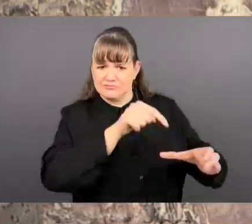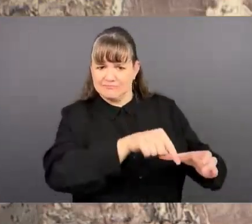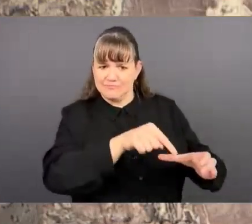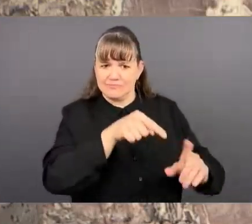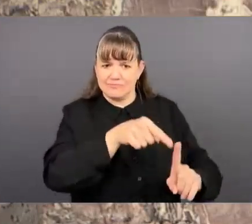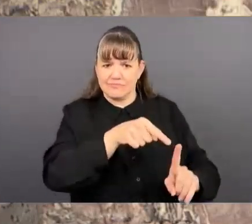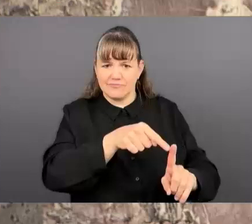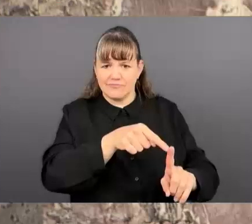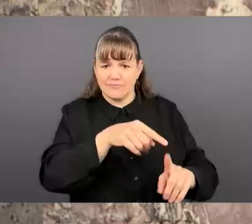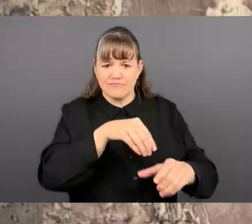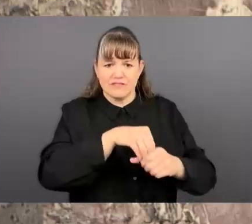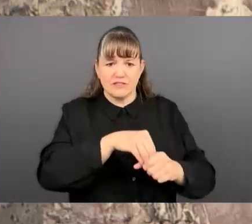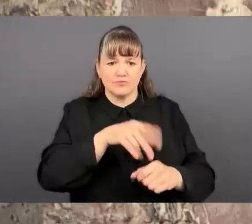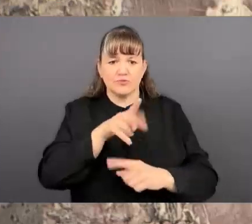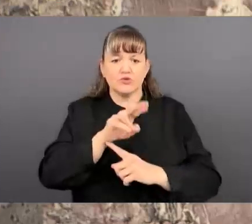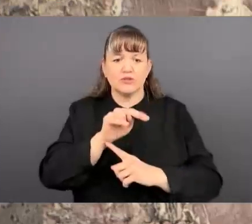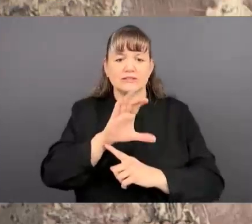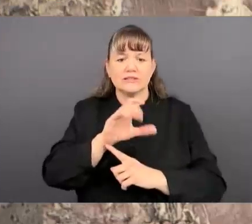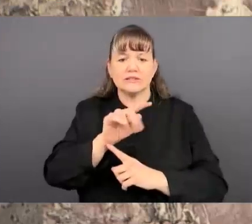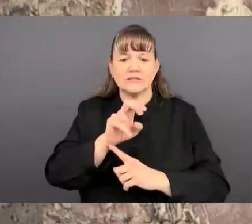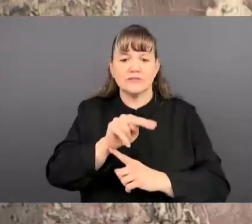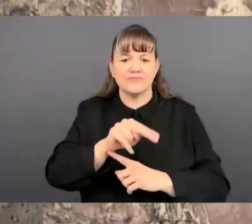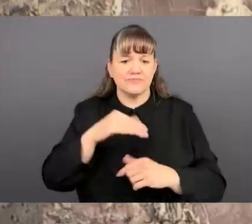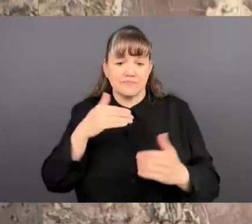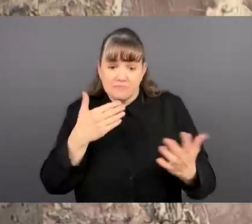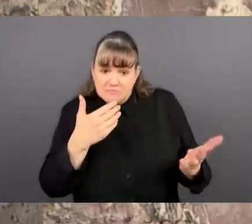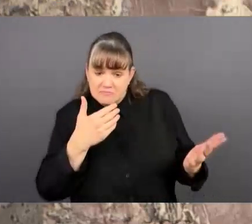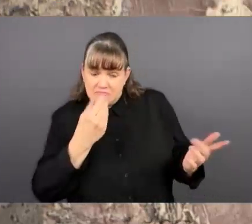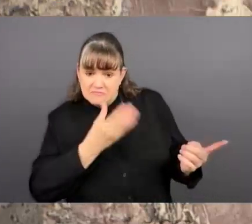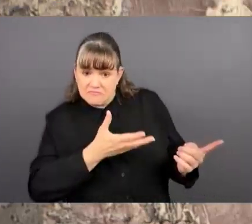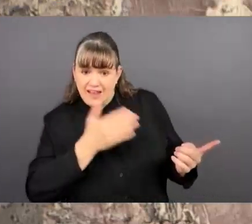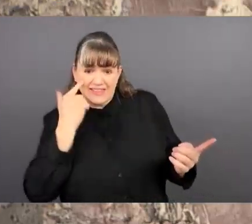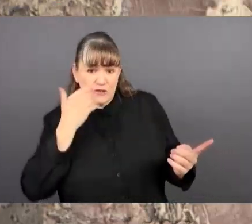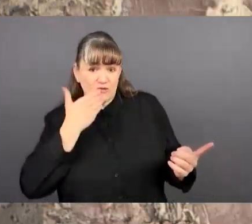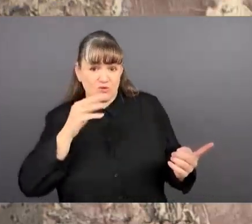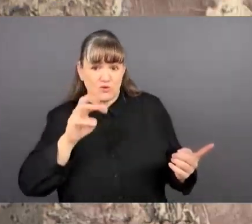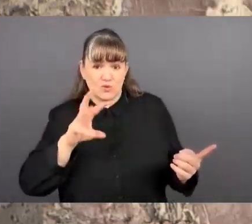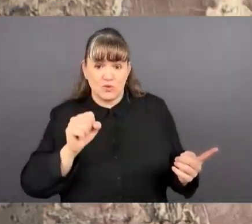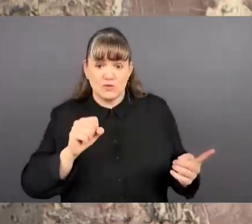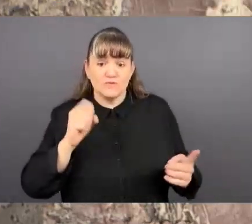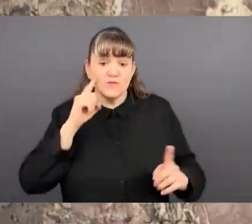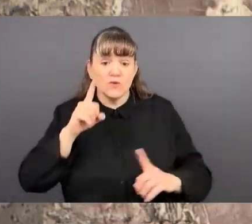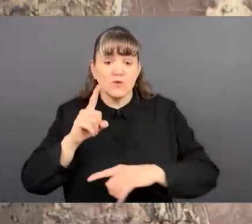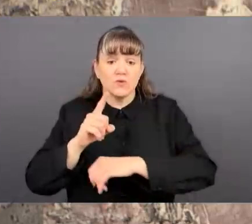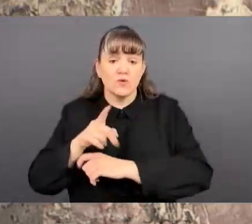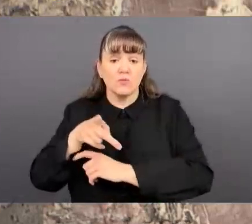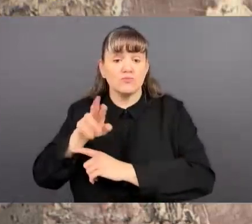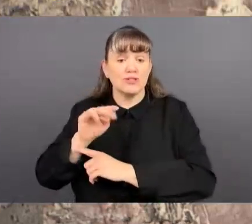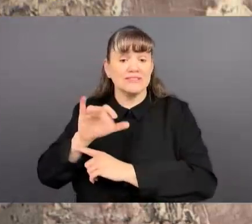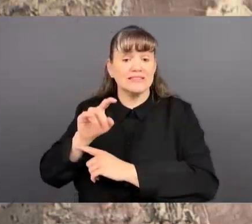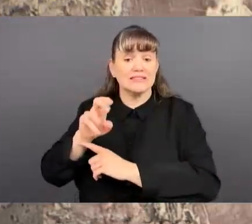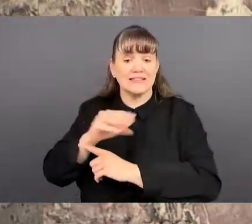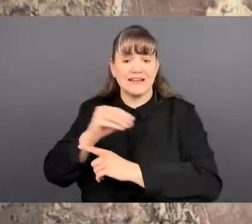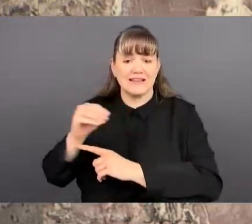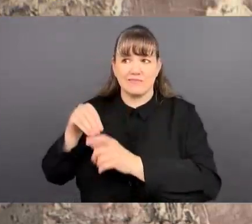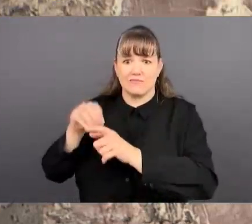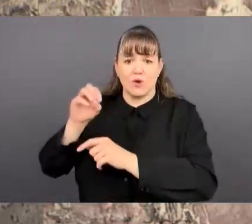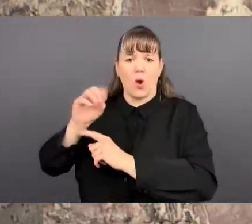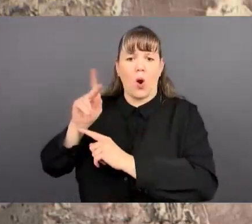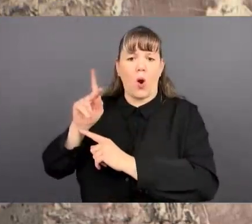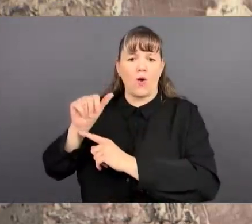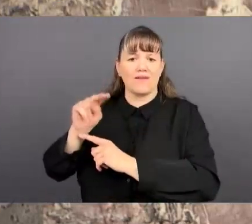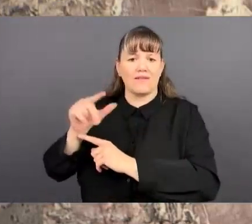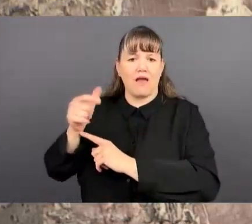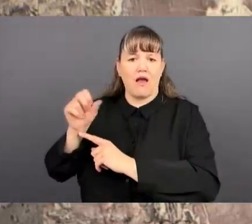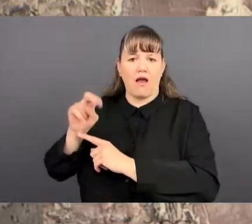Now, Mr. Speaker, I have been dying to get a question in this House on forestry because it provides me an opportunity to respond directly to the